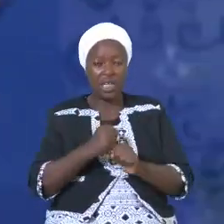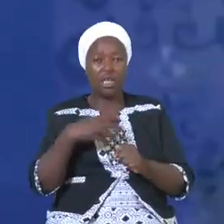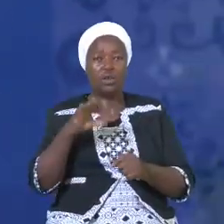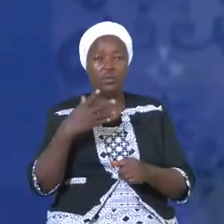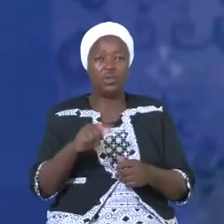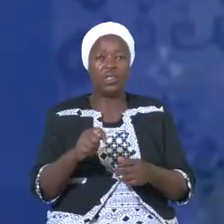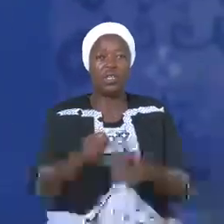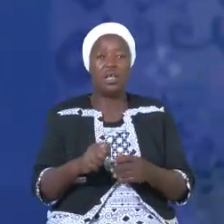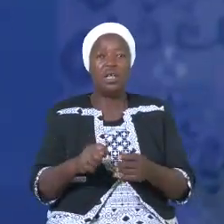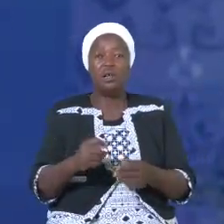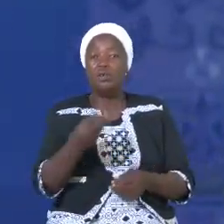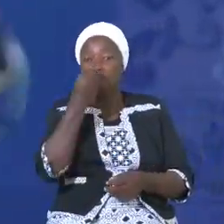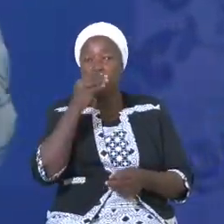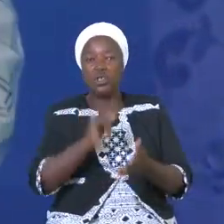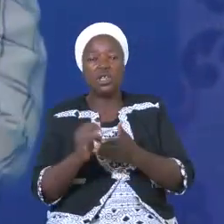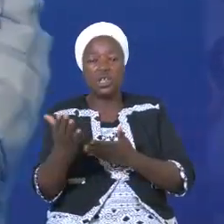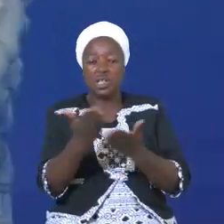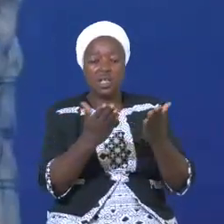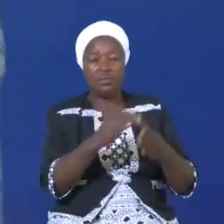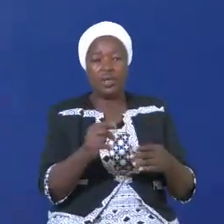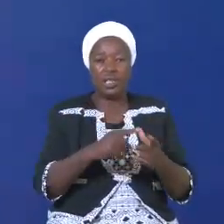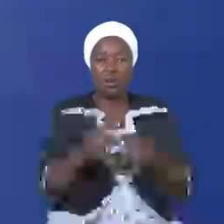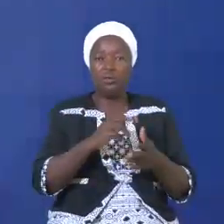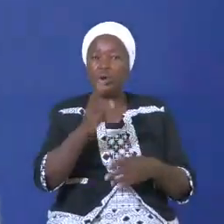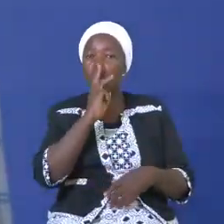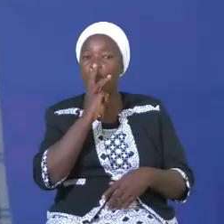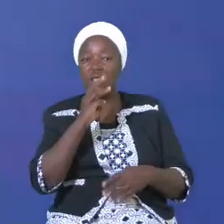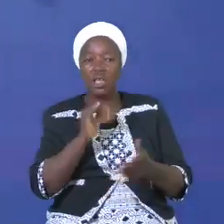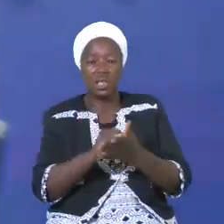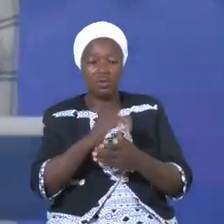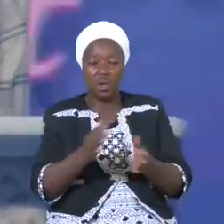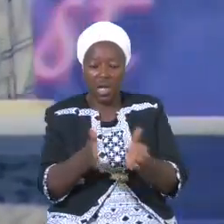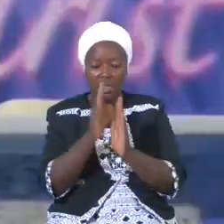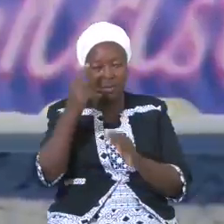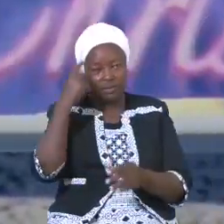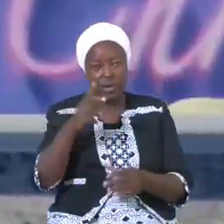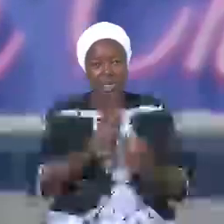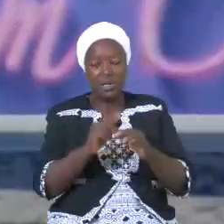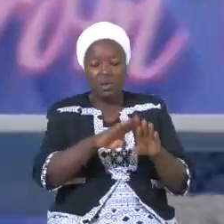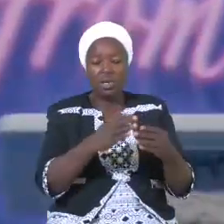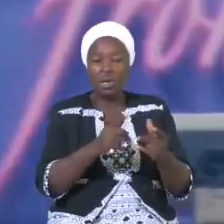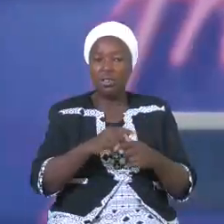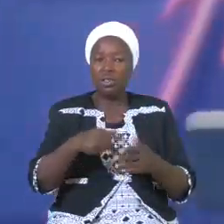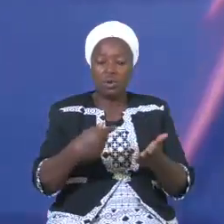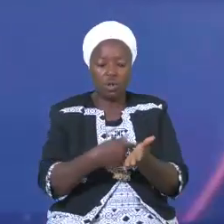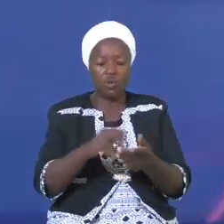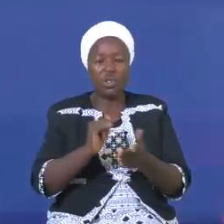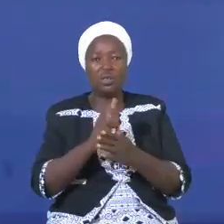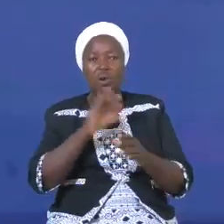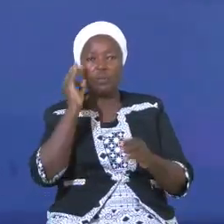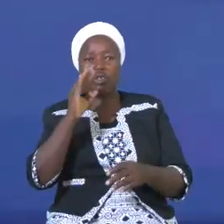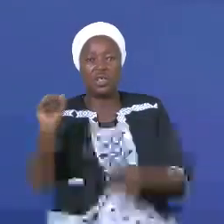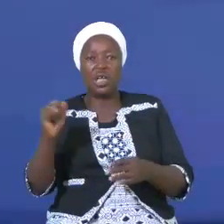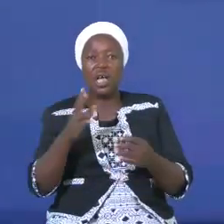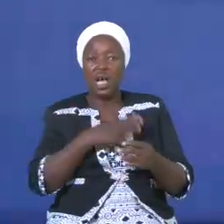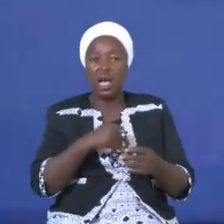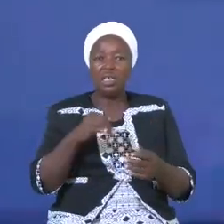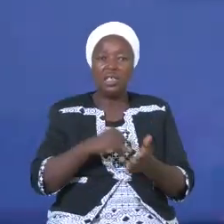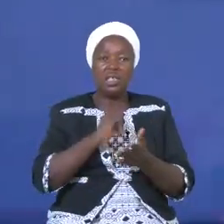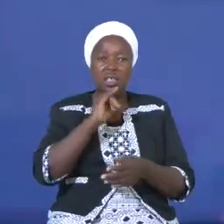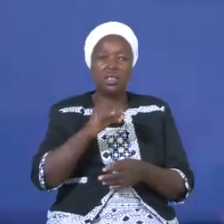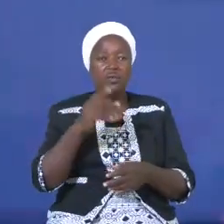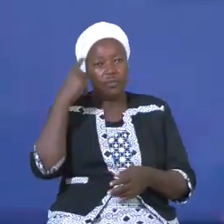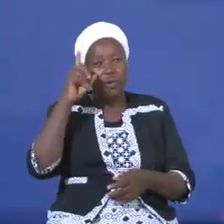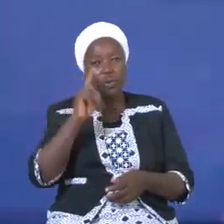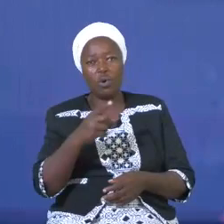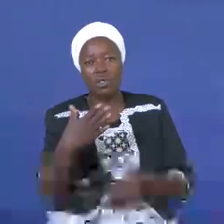you're serving of the water you're recommending of the gospel you're preaching and it's for one singing for paul